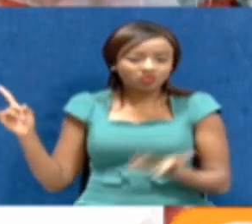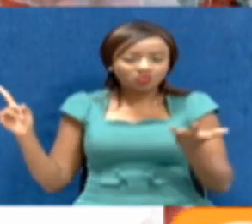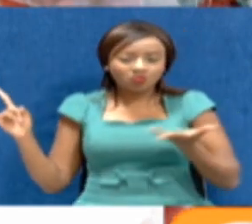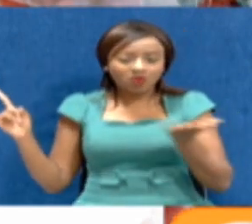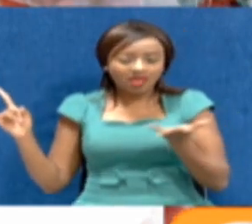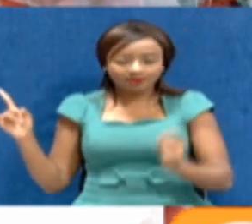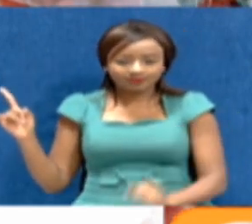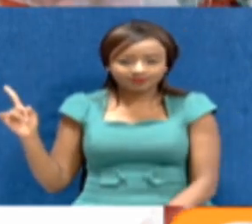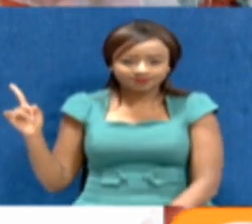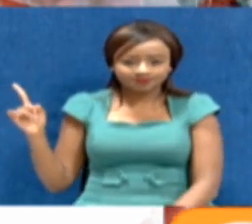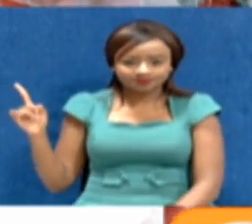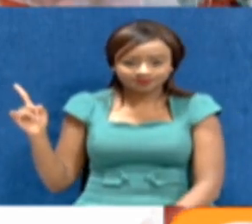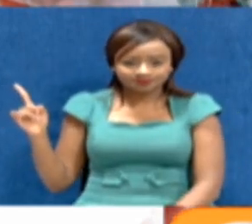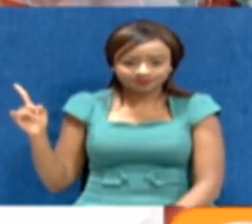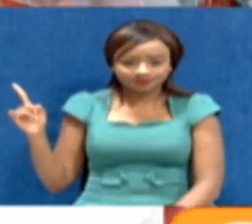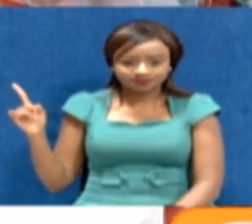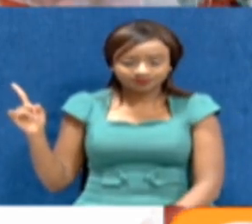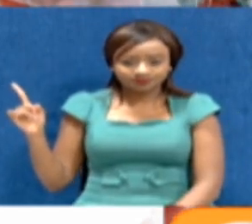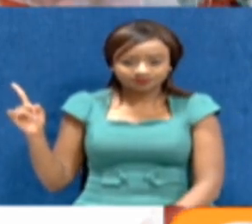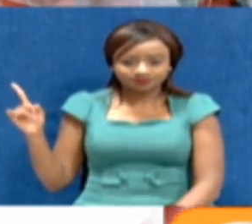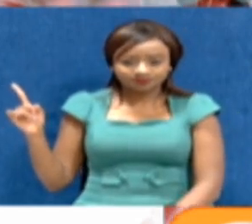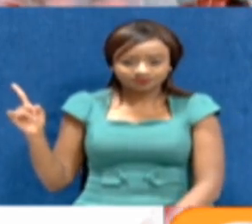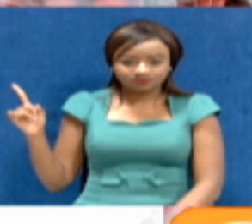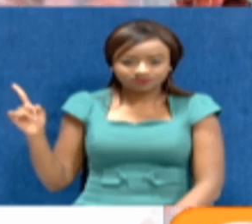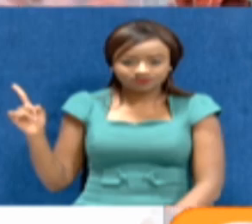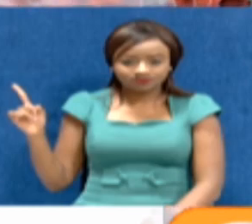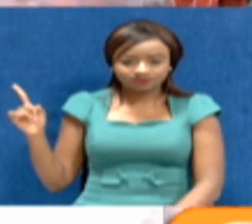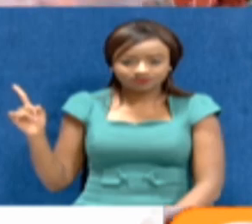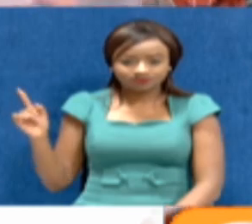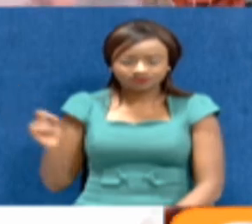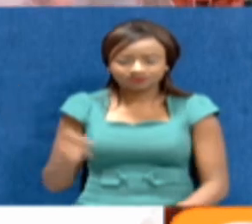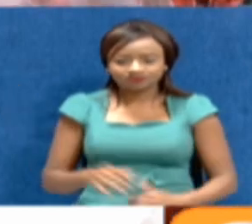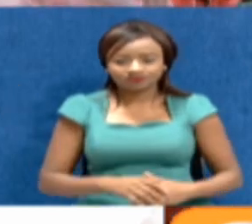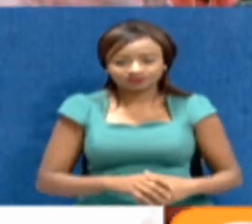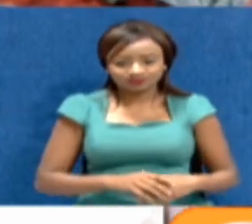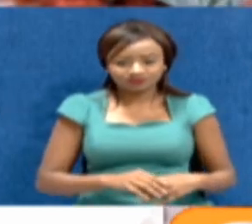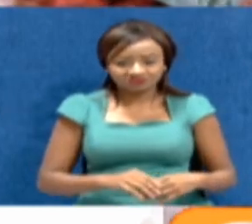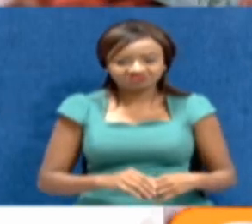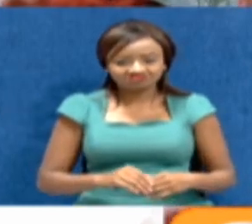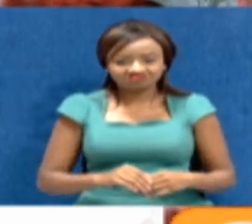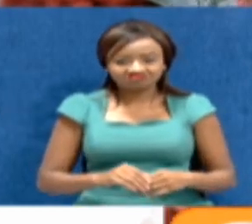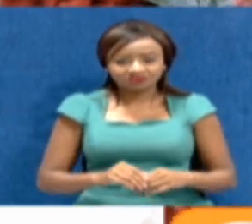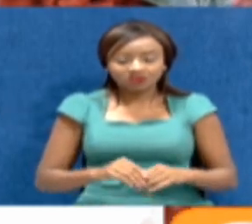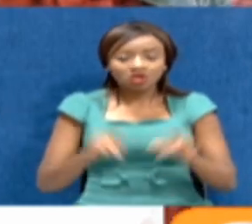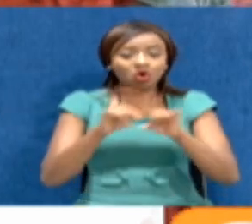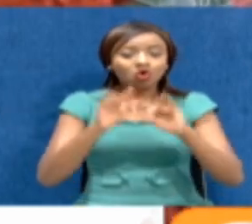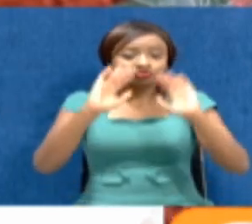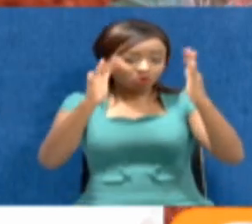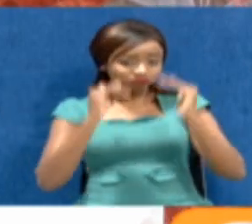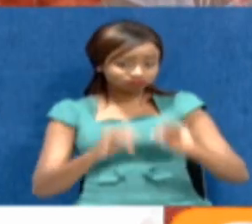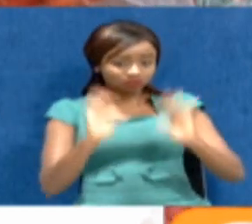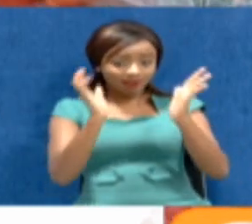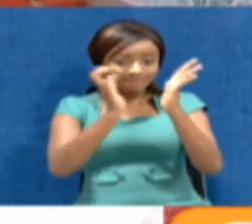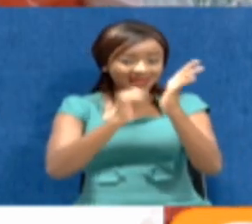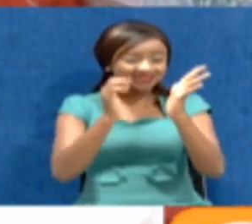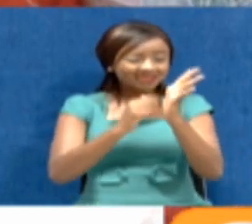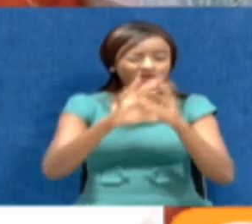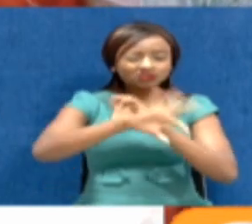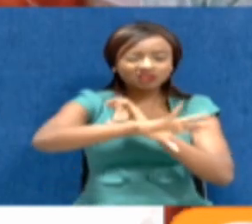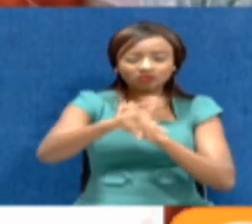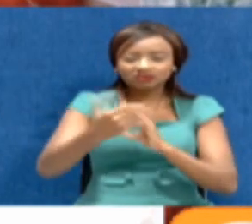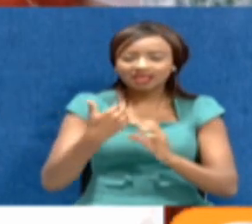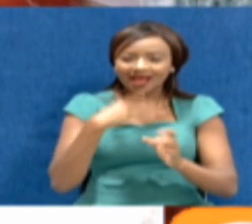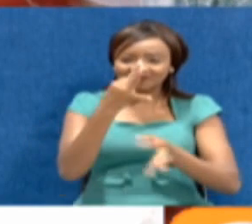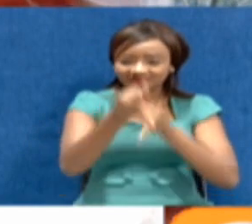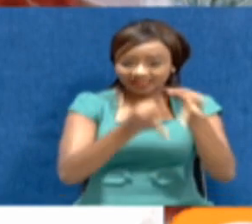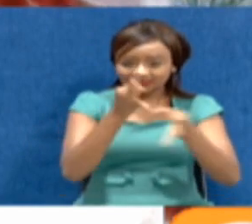Mvita, 10 in Likoni, 5 in Changamwe, and 1 in Nyali. Machakos County posited 33